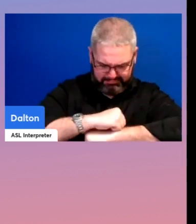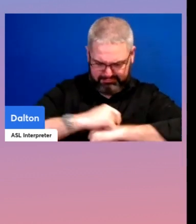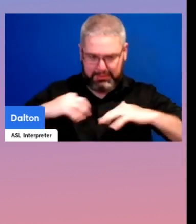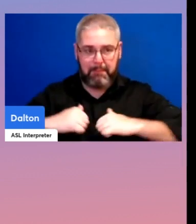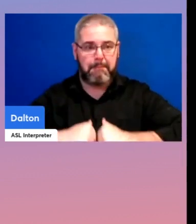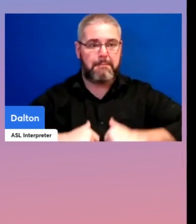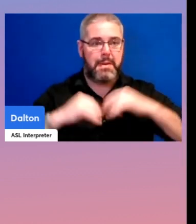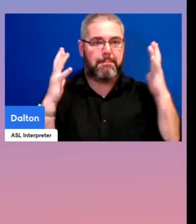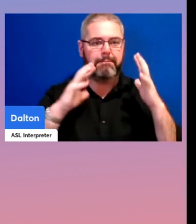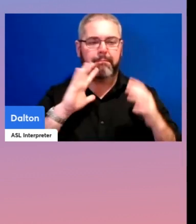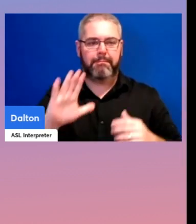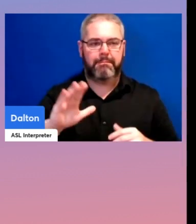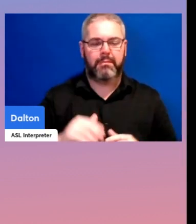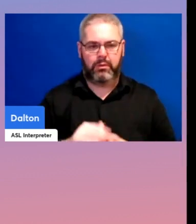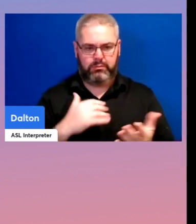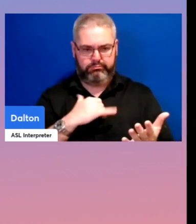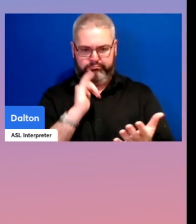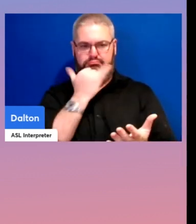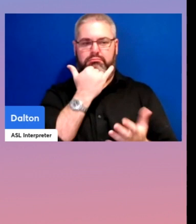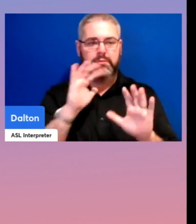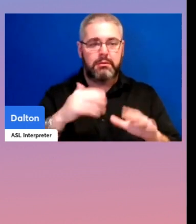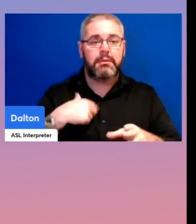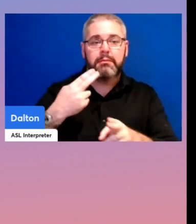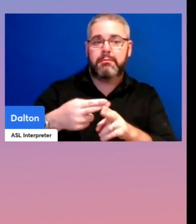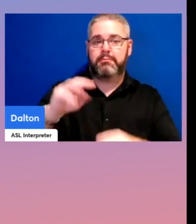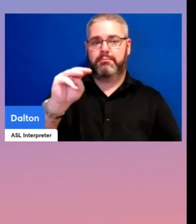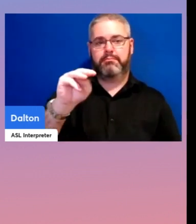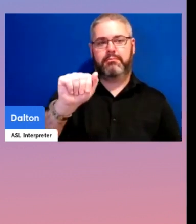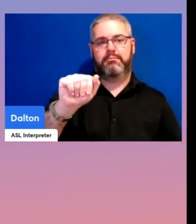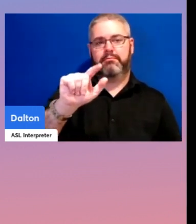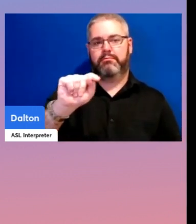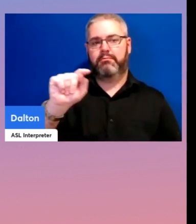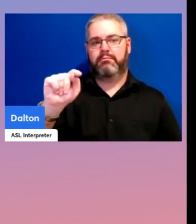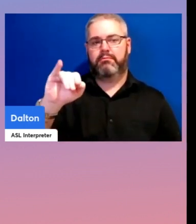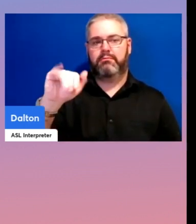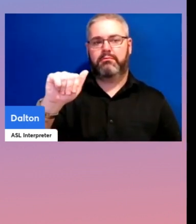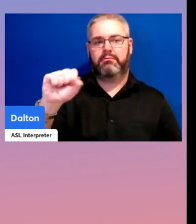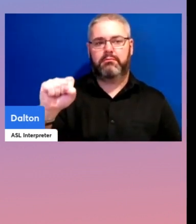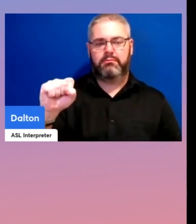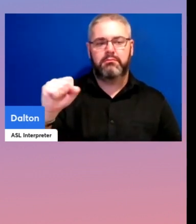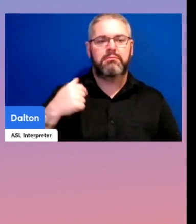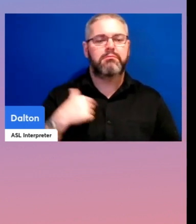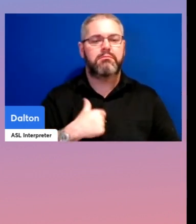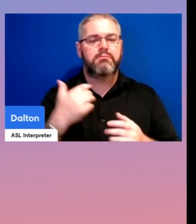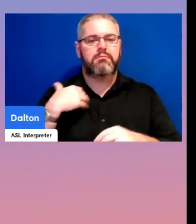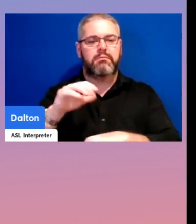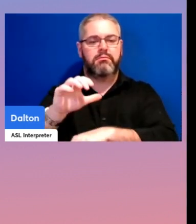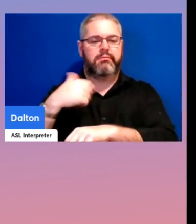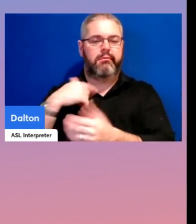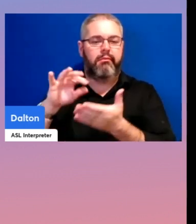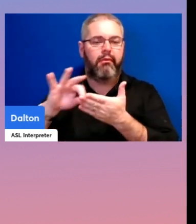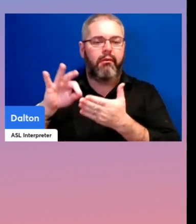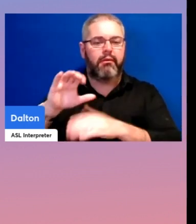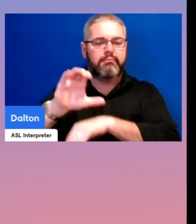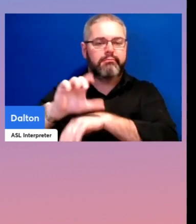framework. My name is Mattias Fjellström. I'm a cloud architect consultant working at a company called